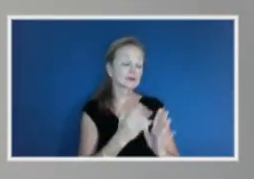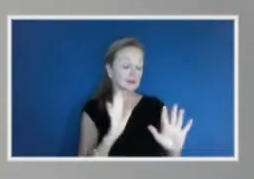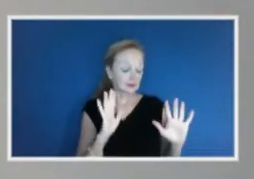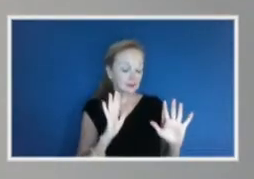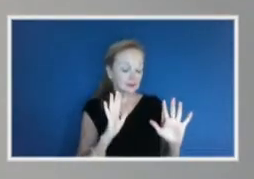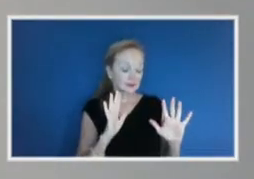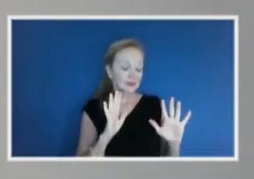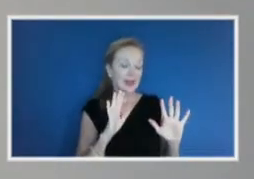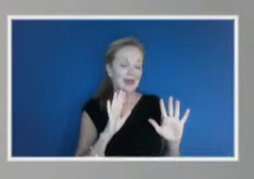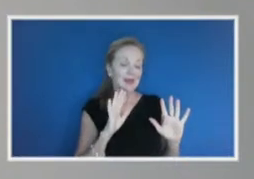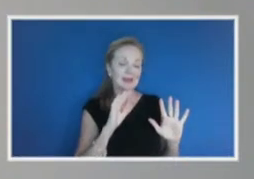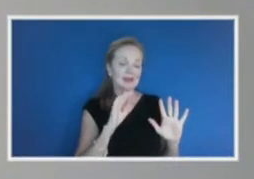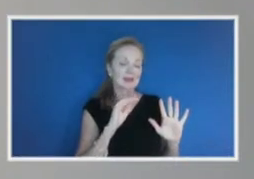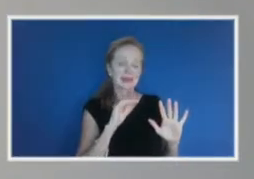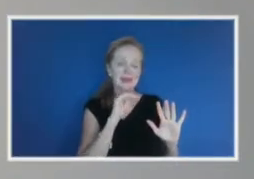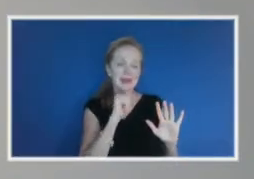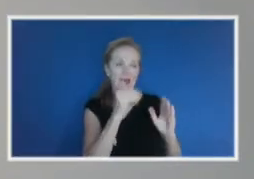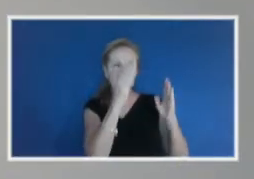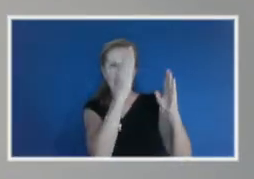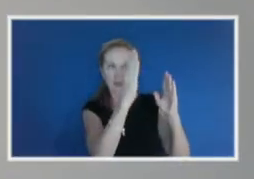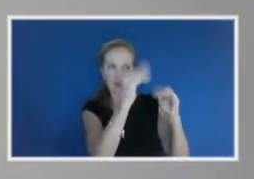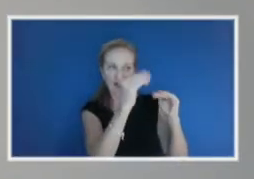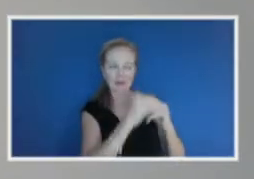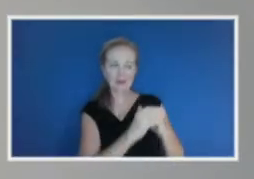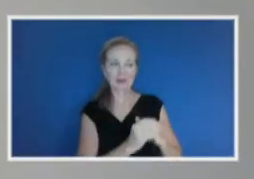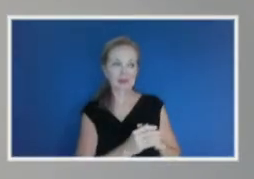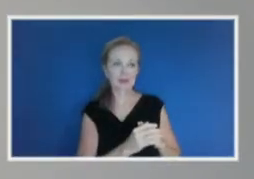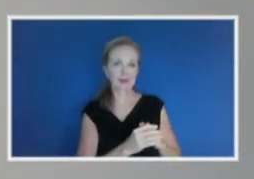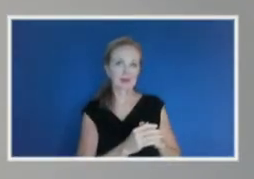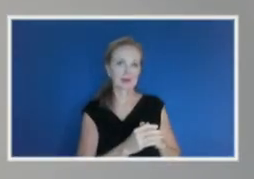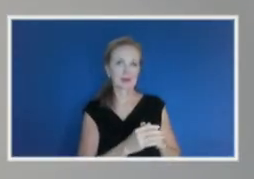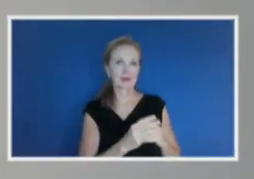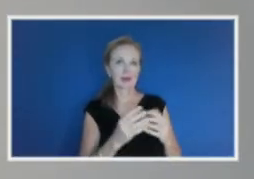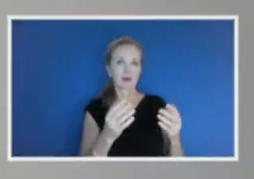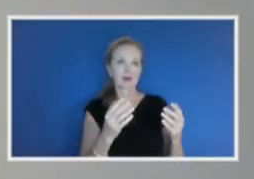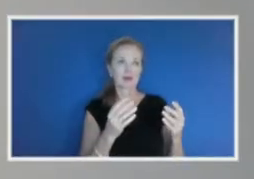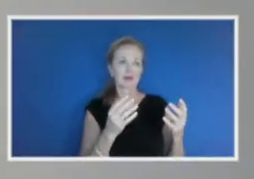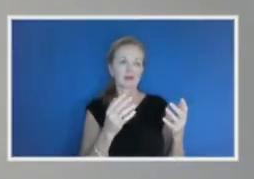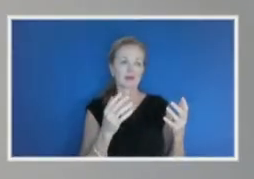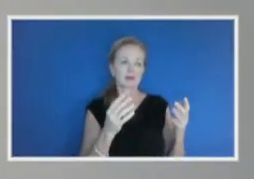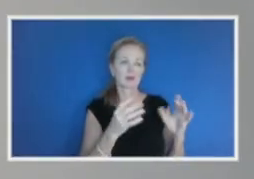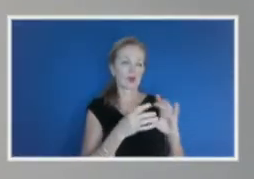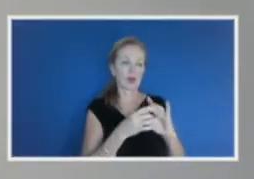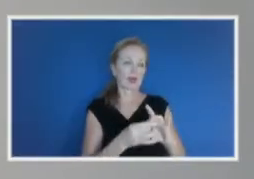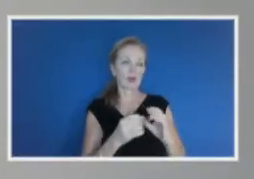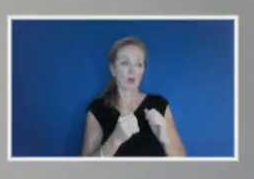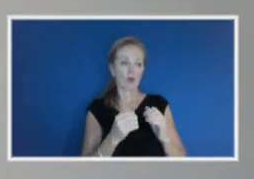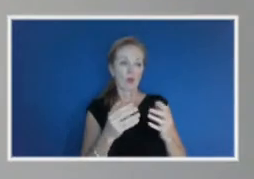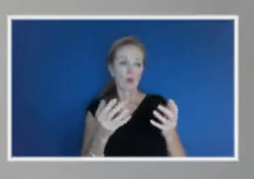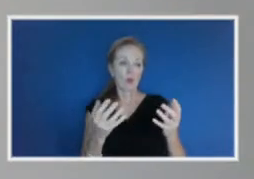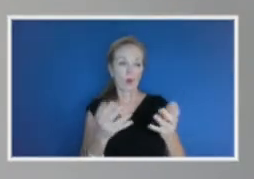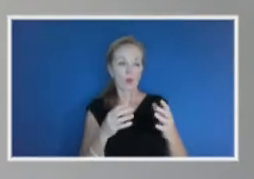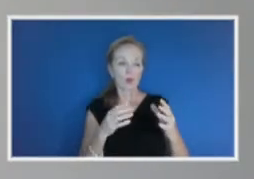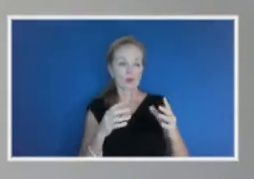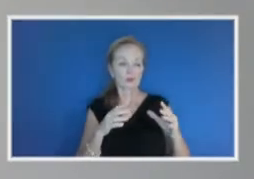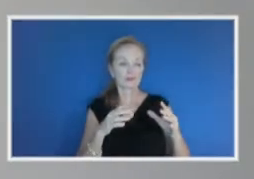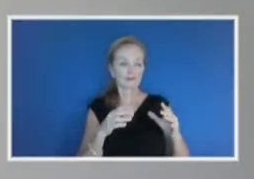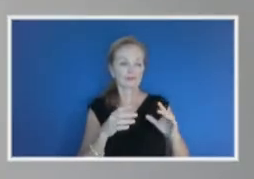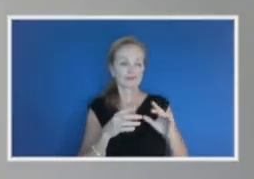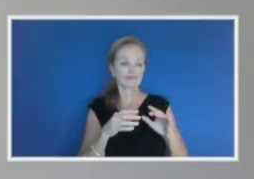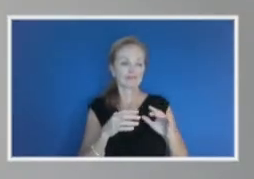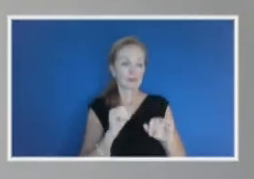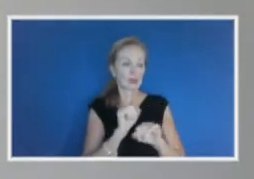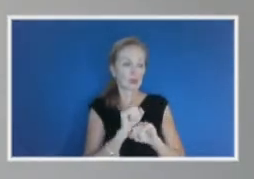this was not, it wasn't expected as far as what we're dealing with, but what I will tell you is it simply was